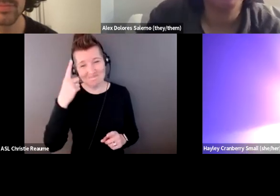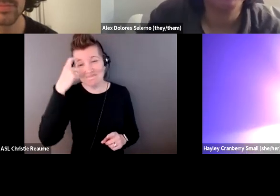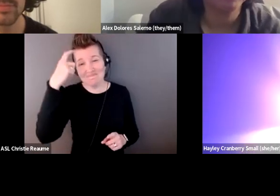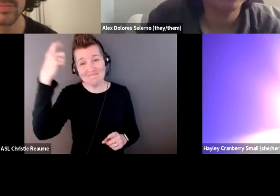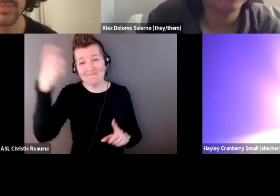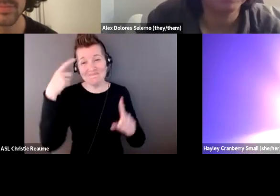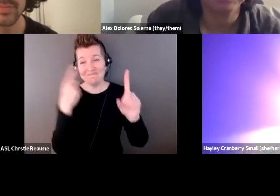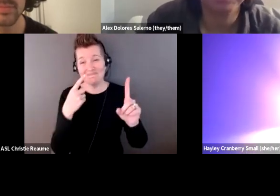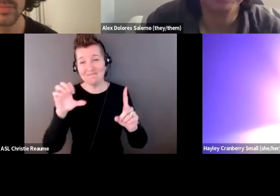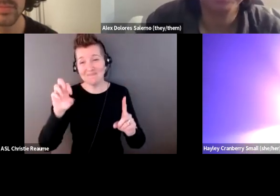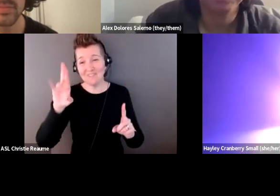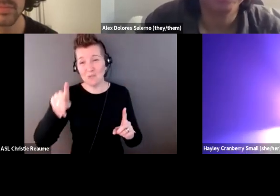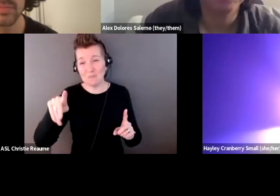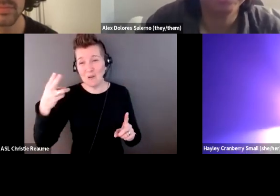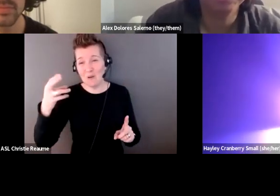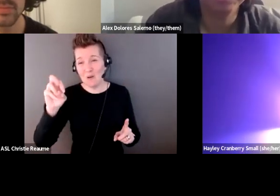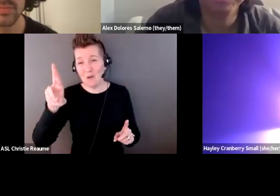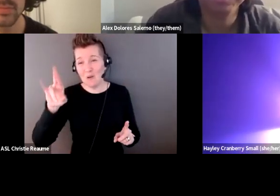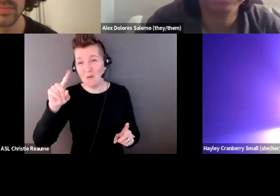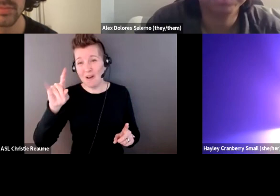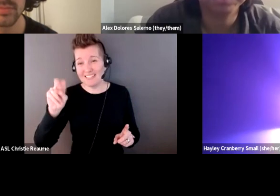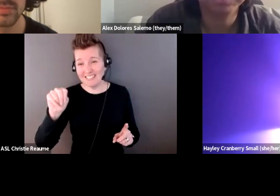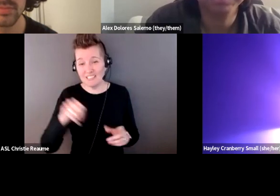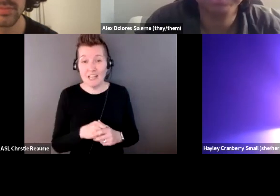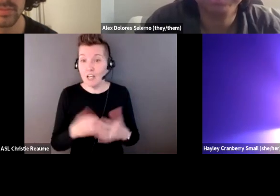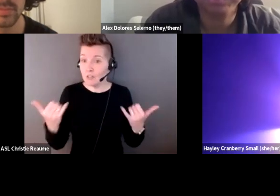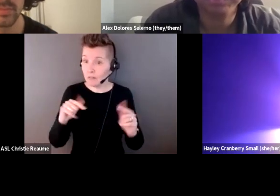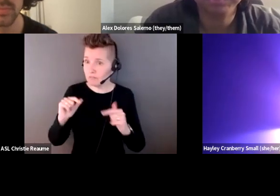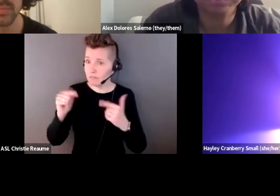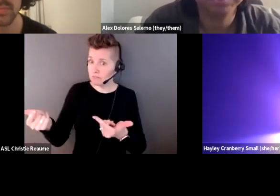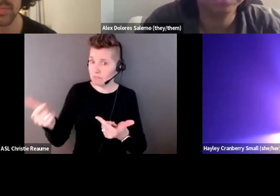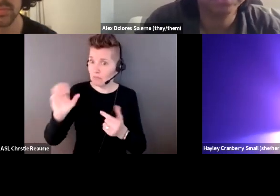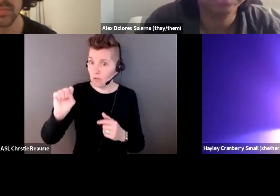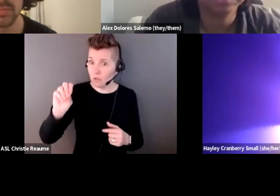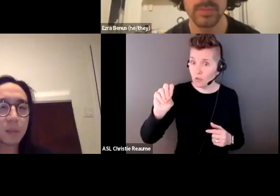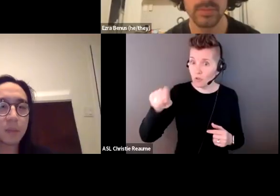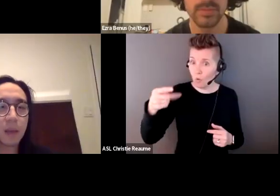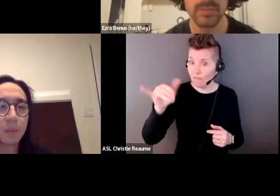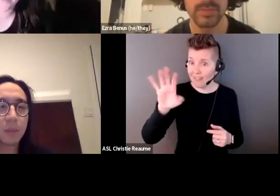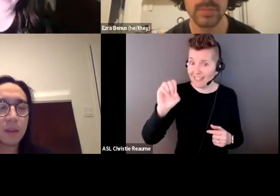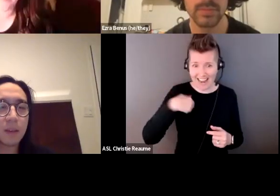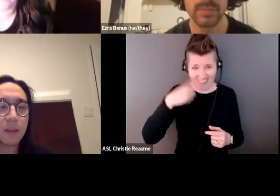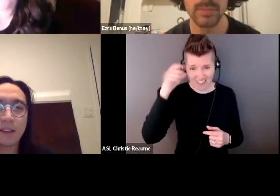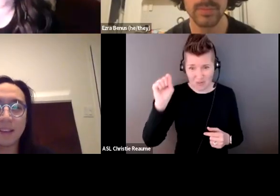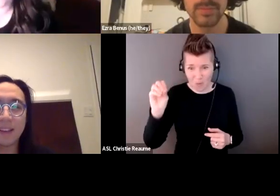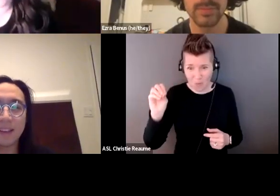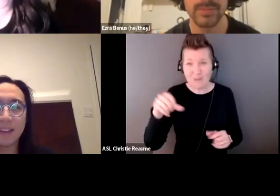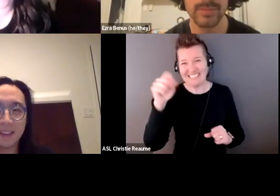Um, so I'm not totally sure right now if I'm passing it back to Sophie. I think that's what's happening.